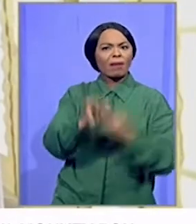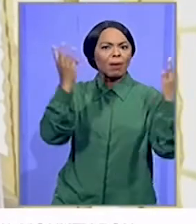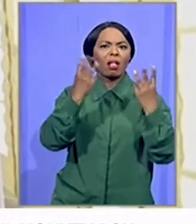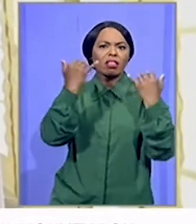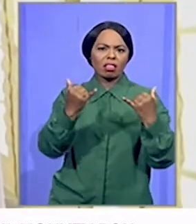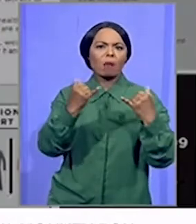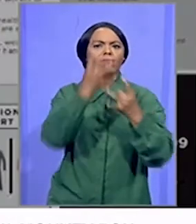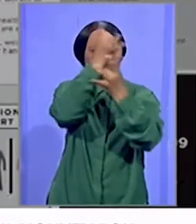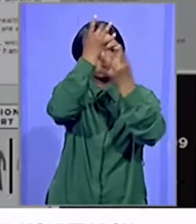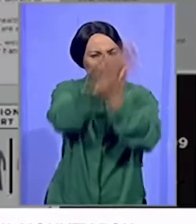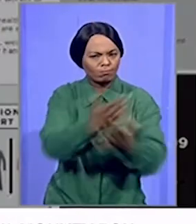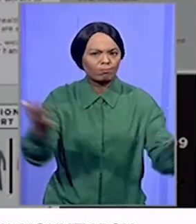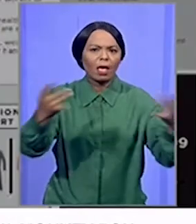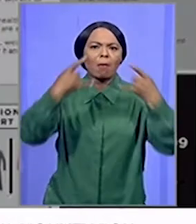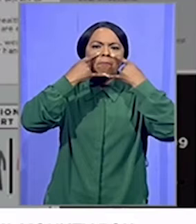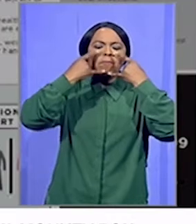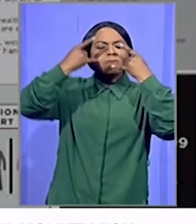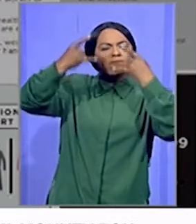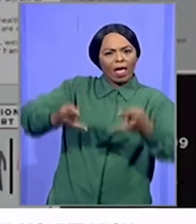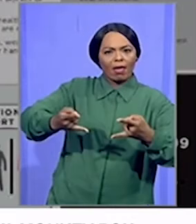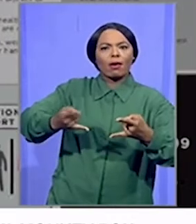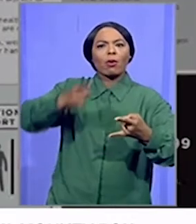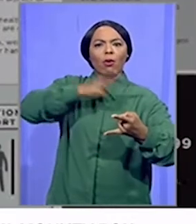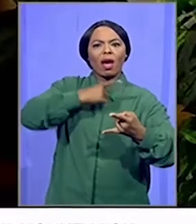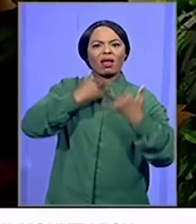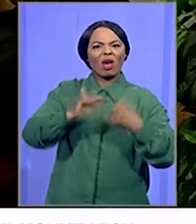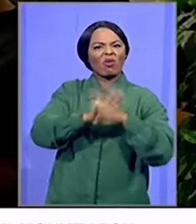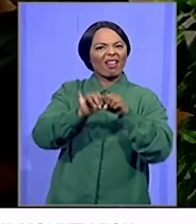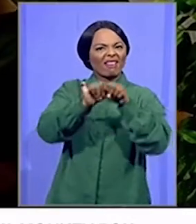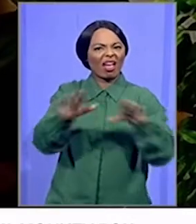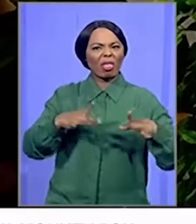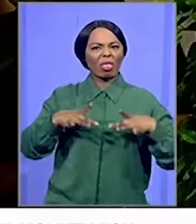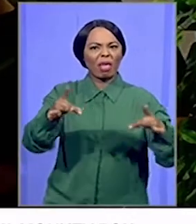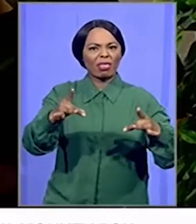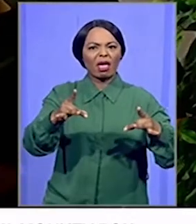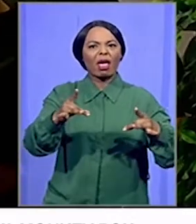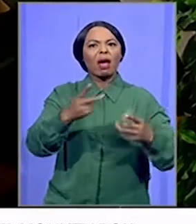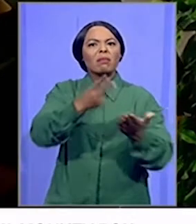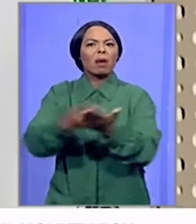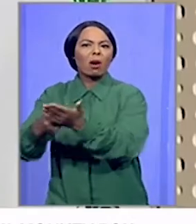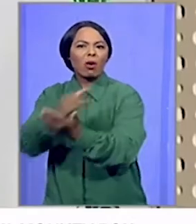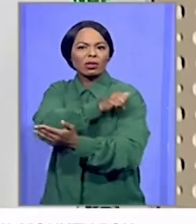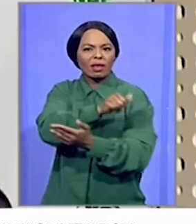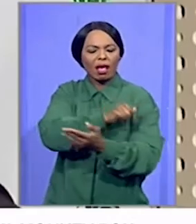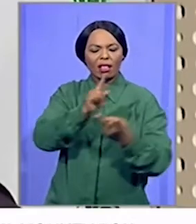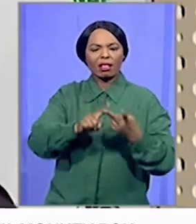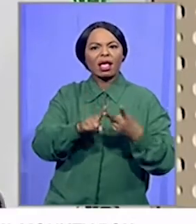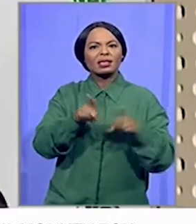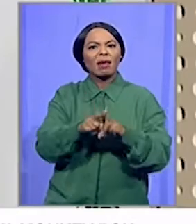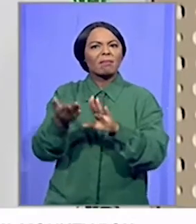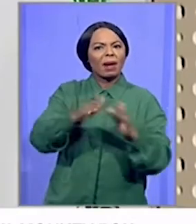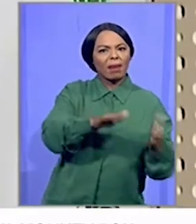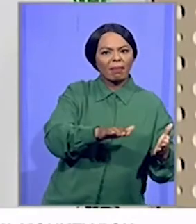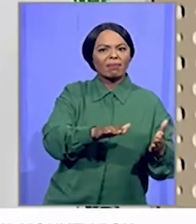di-mask. Seno se latela kwelotlase ya dikgetsi tsa tshwaetsego tsa bao ba leng kwa dipetlele le tsa dintsho. As a